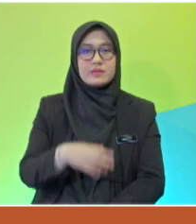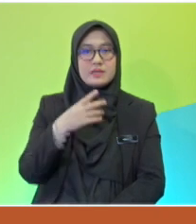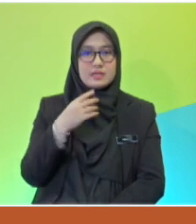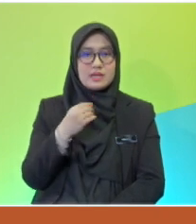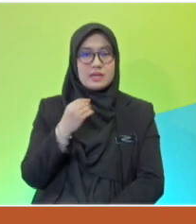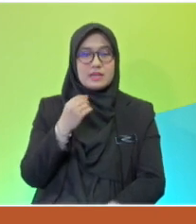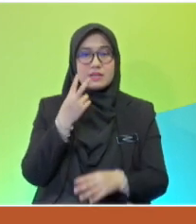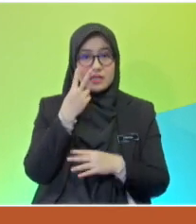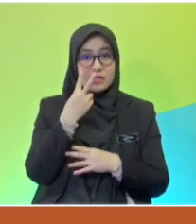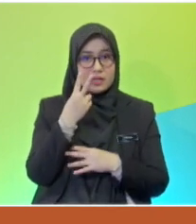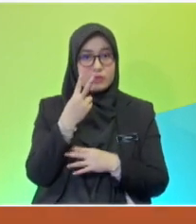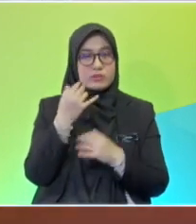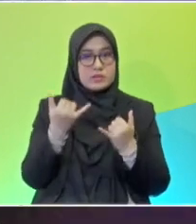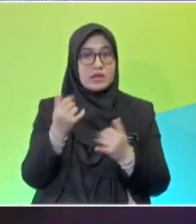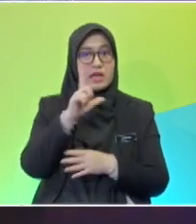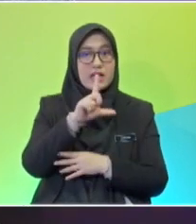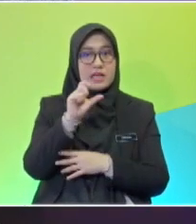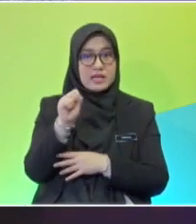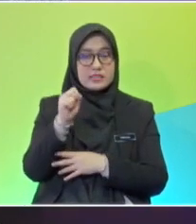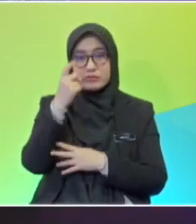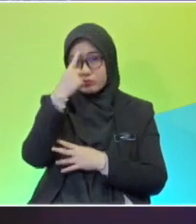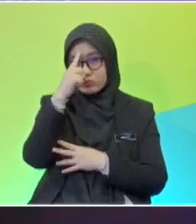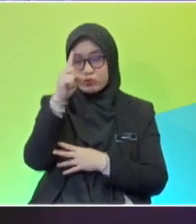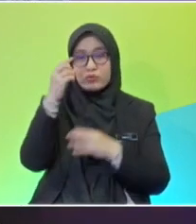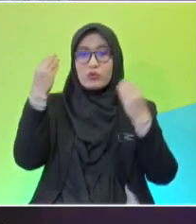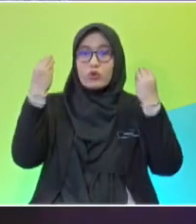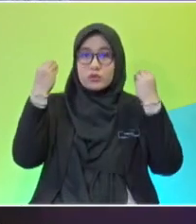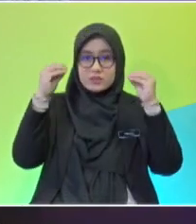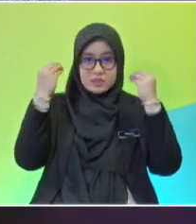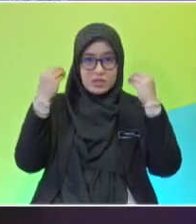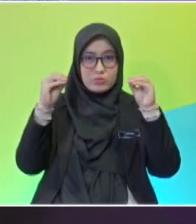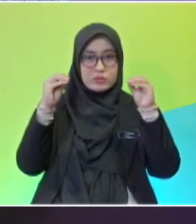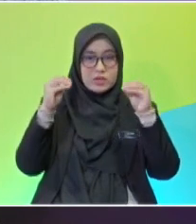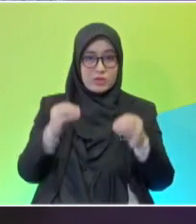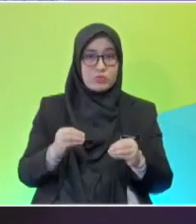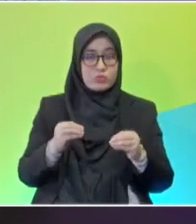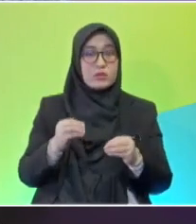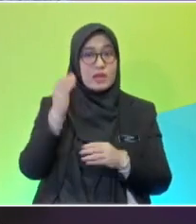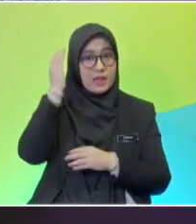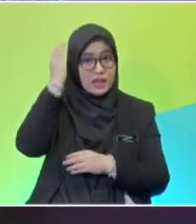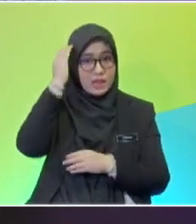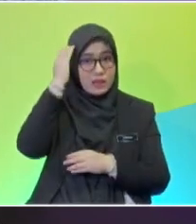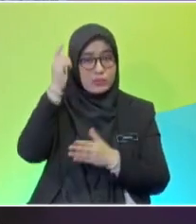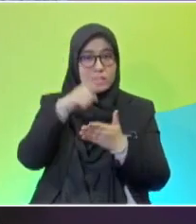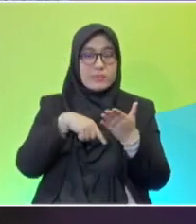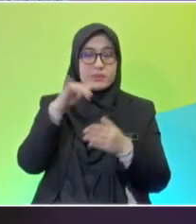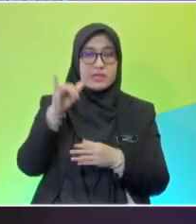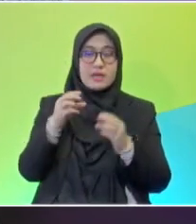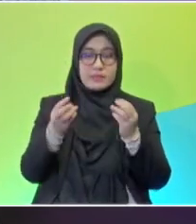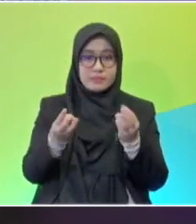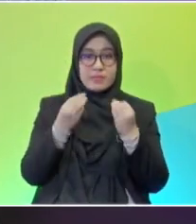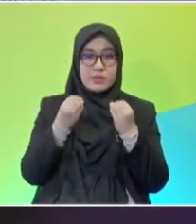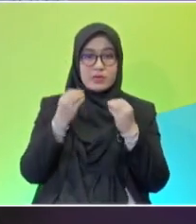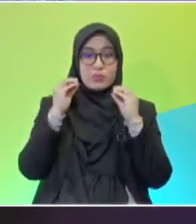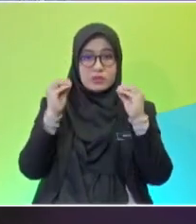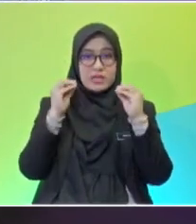work on in that particular lesson to achieve the 4.1.1 until 4.1.5.